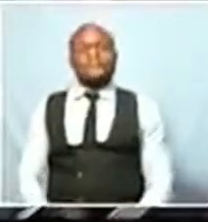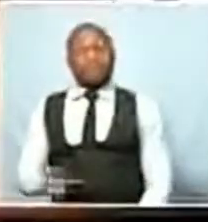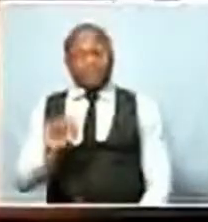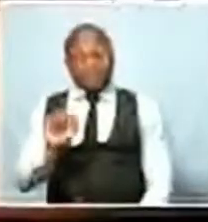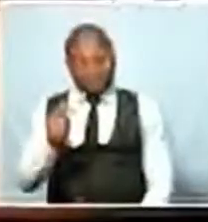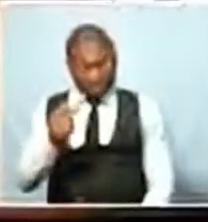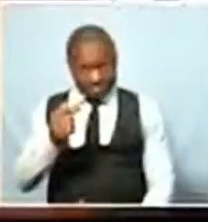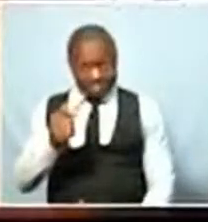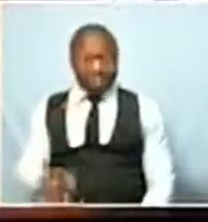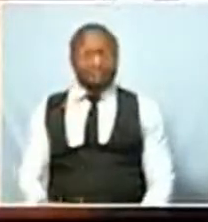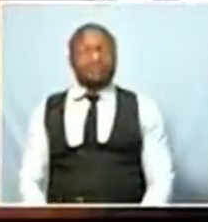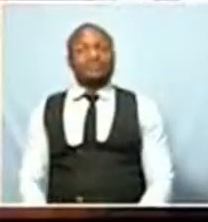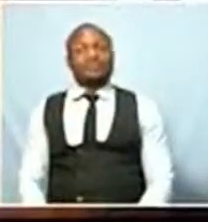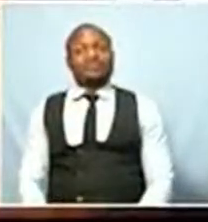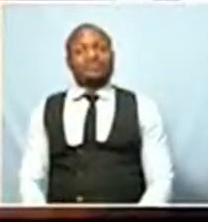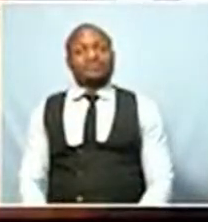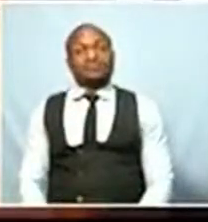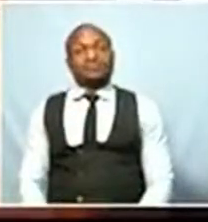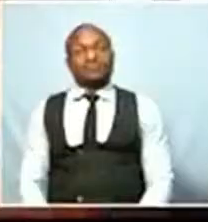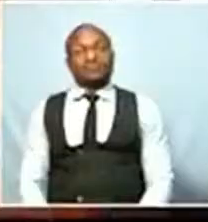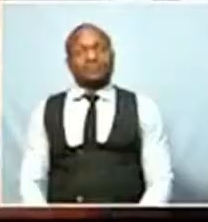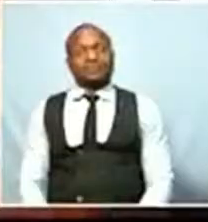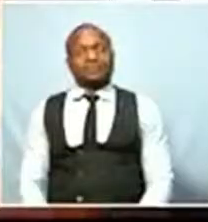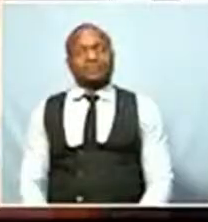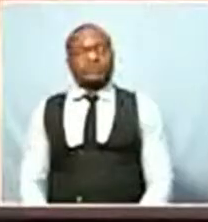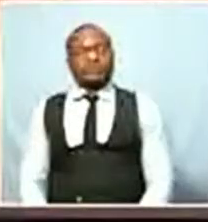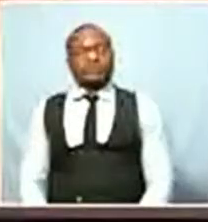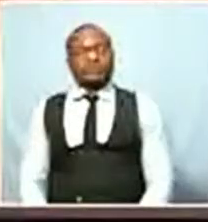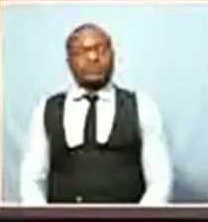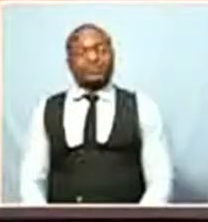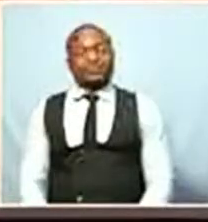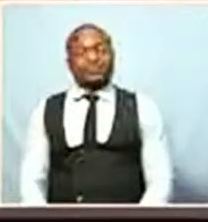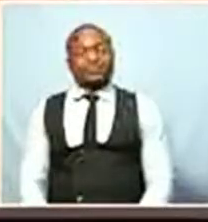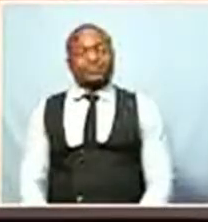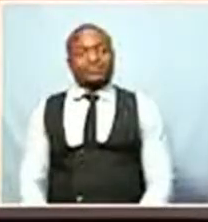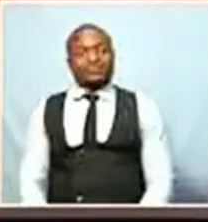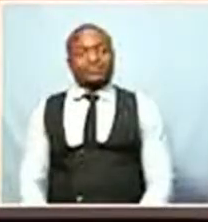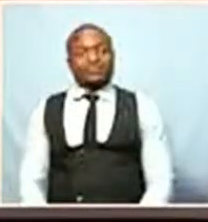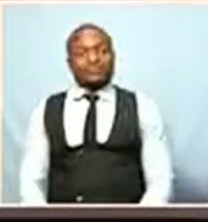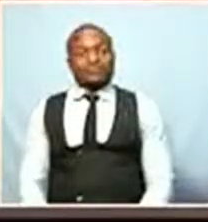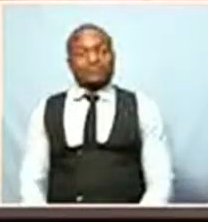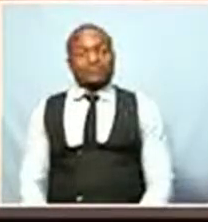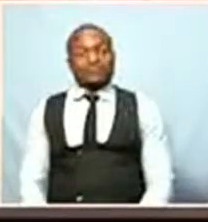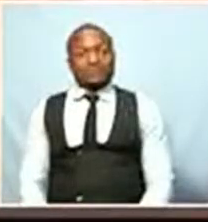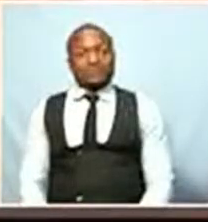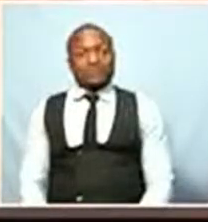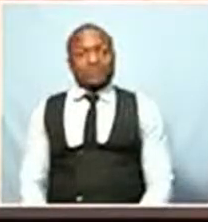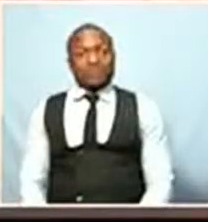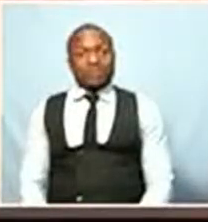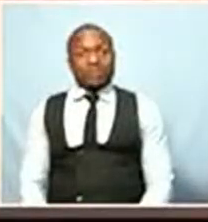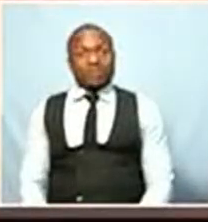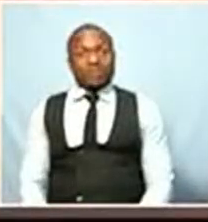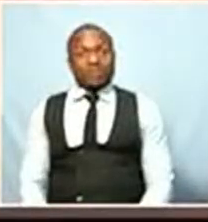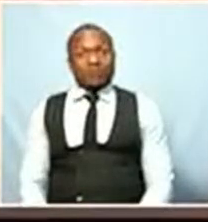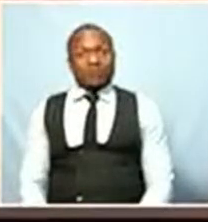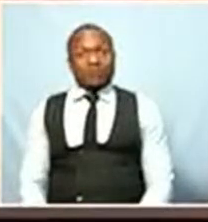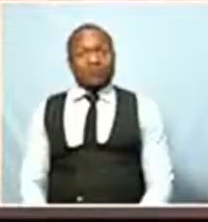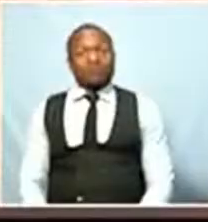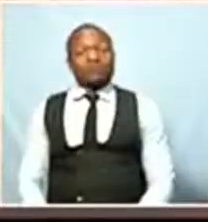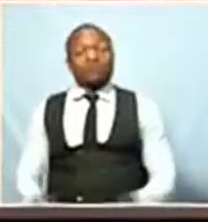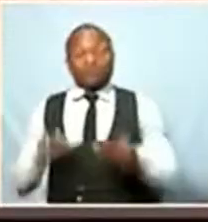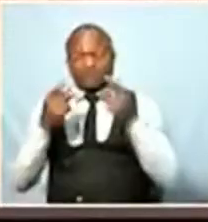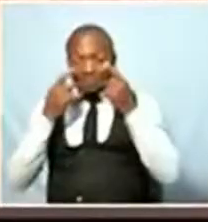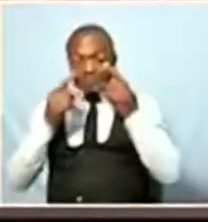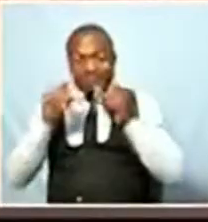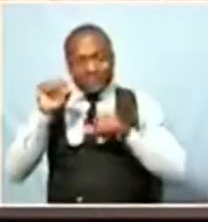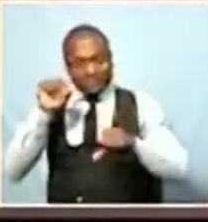AG, as you take credit for the Public